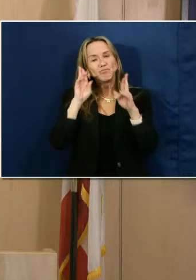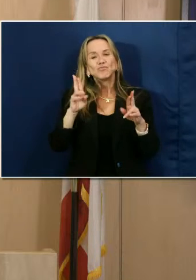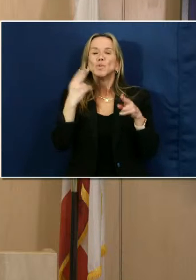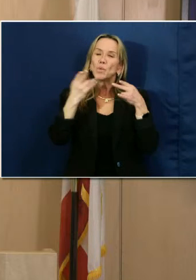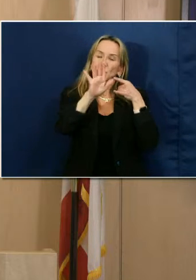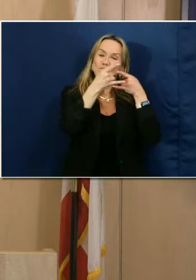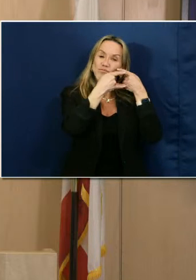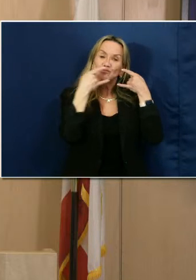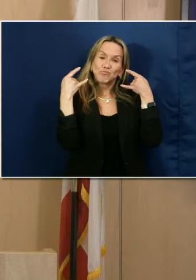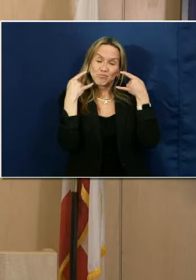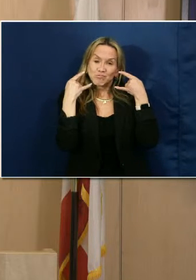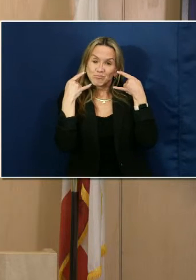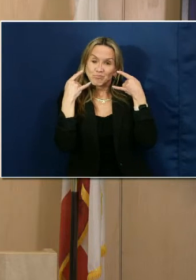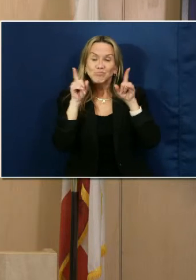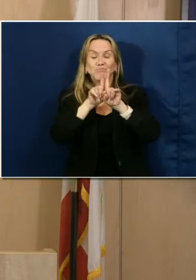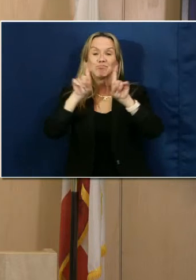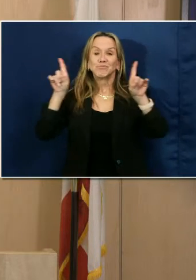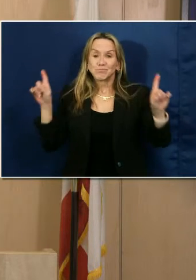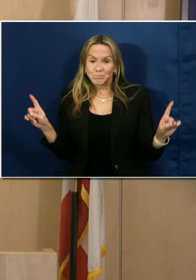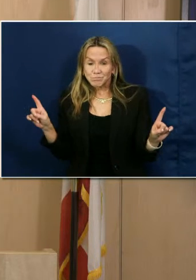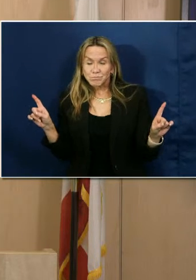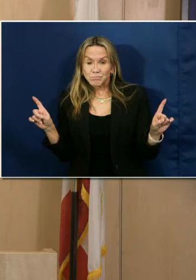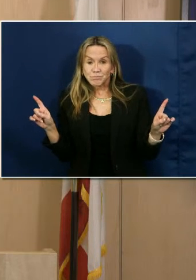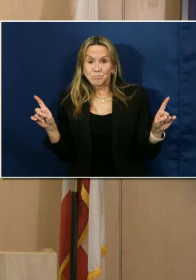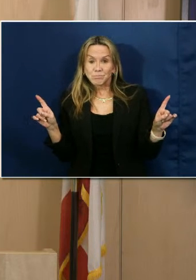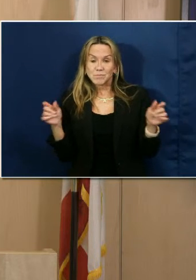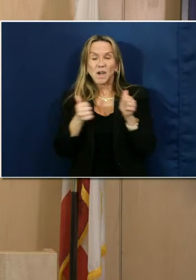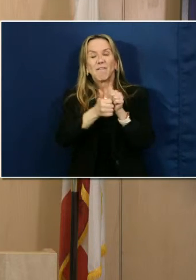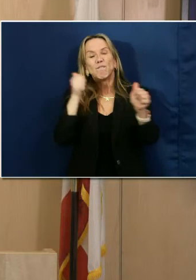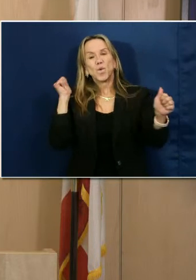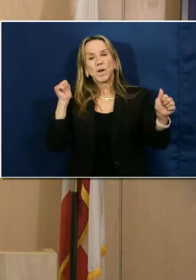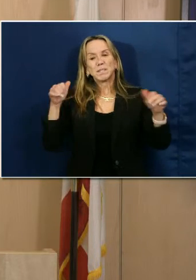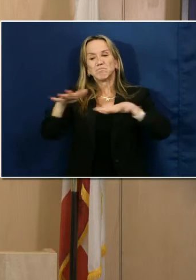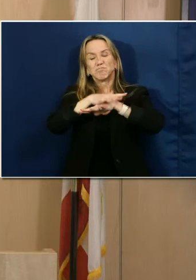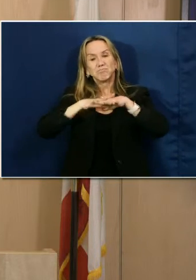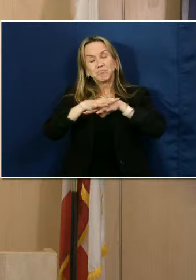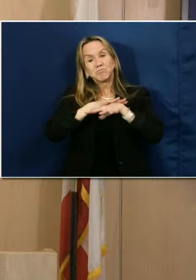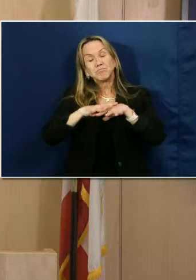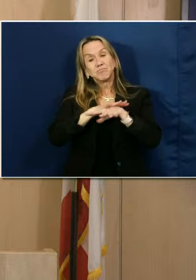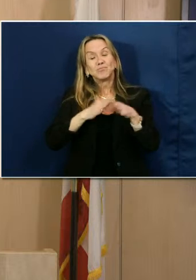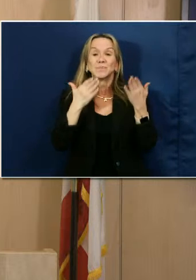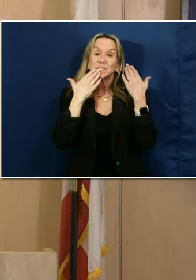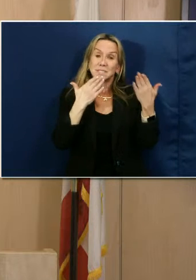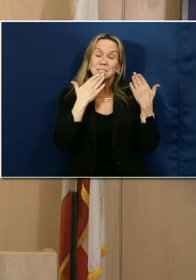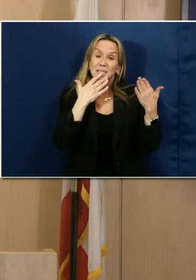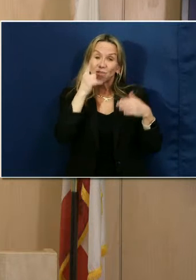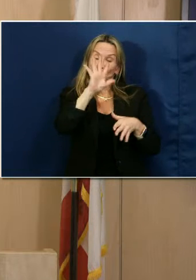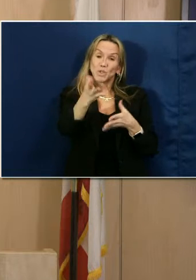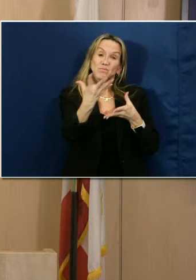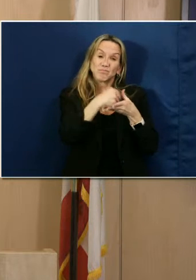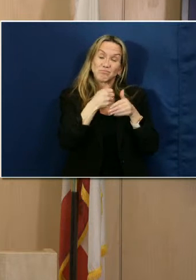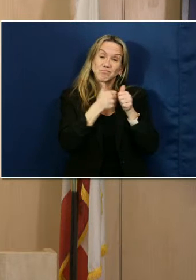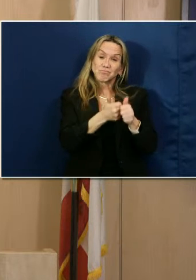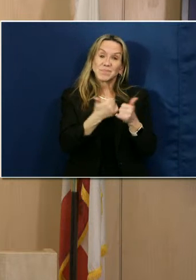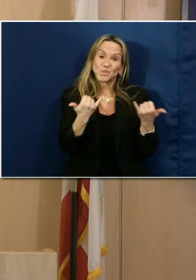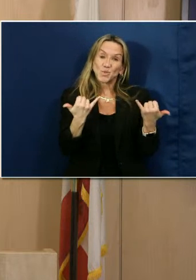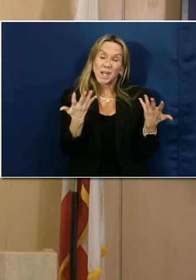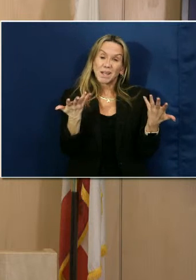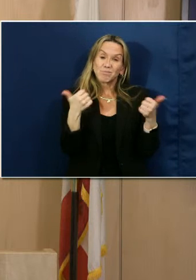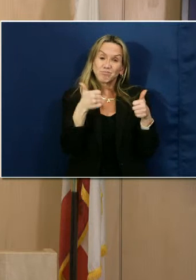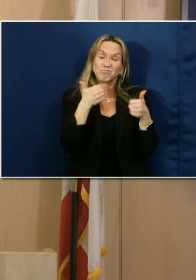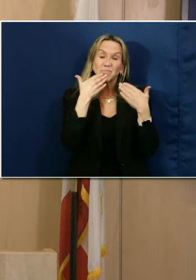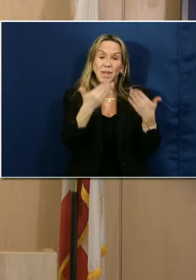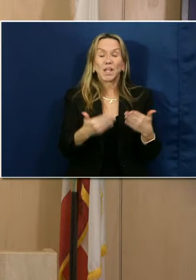and maintaining that social distancing and avoiding large crowds. We sincerely thank you for your participation today. Thank you.